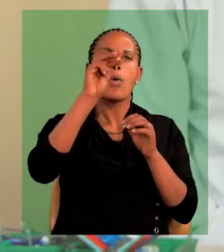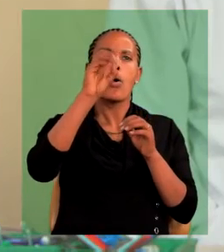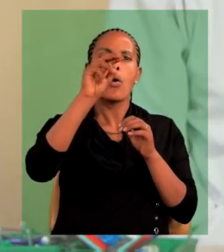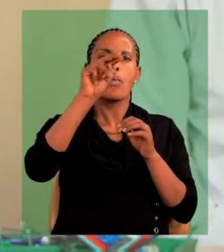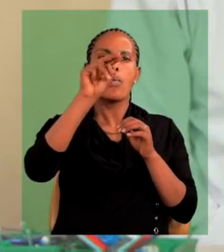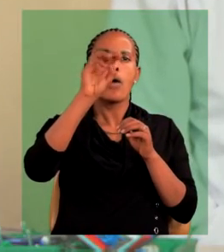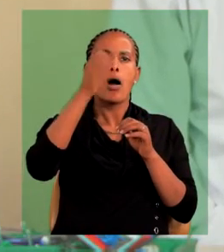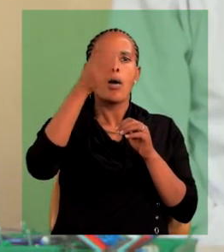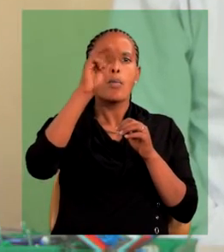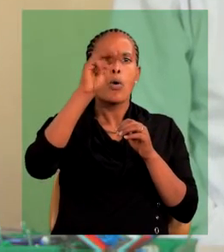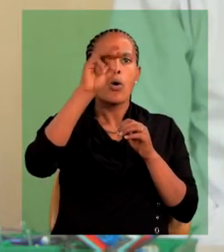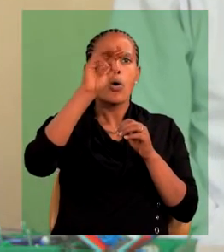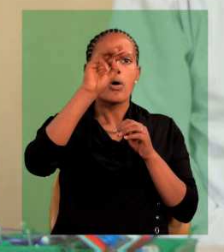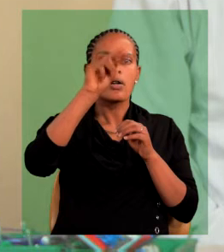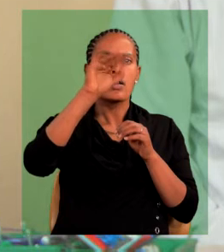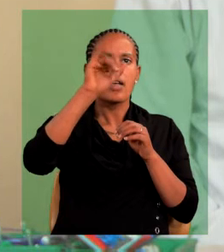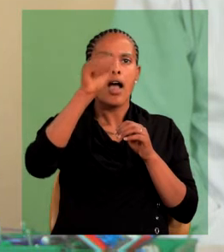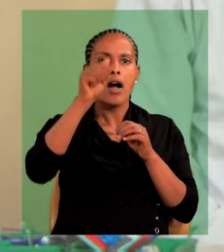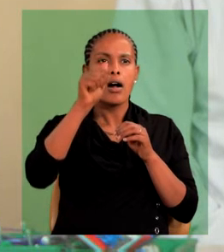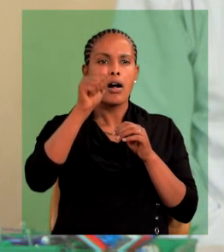It's made the molecular composition?